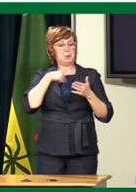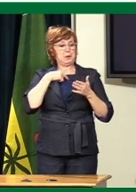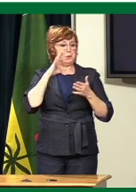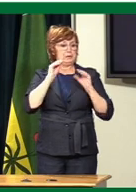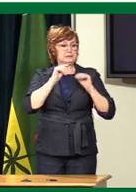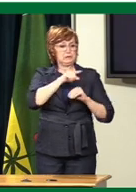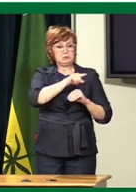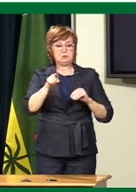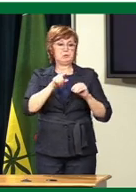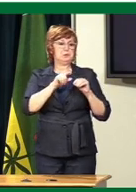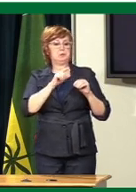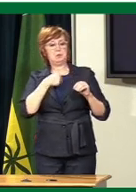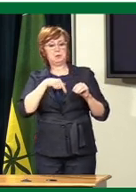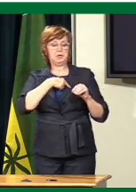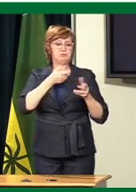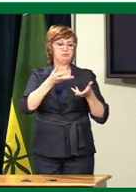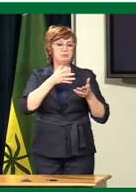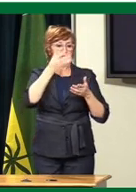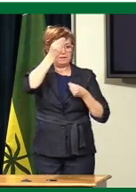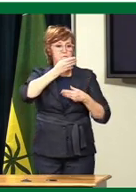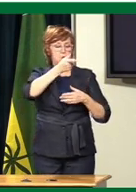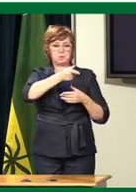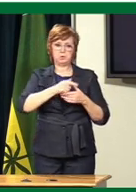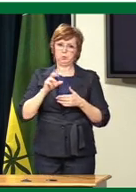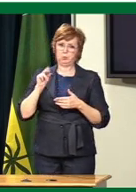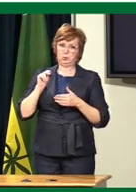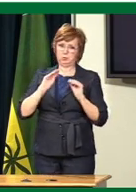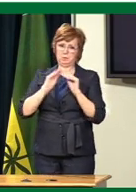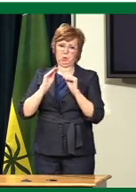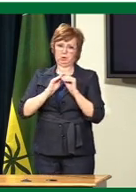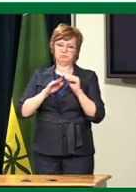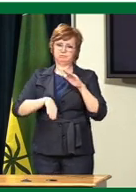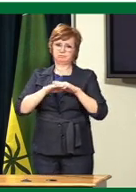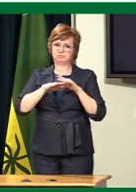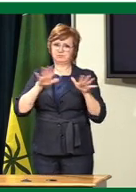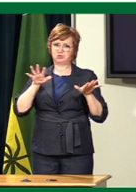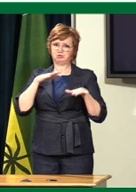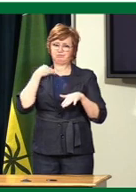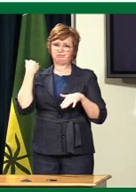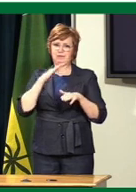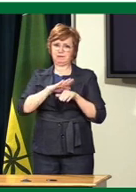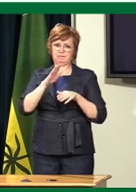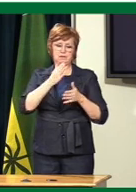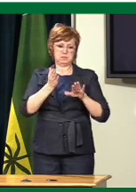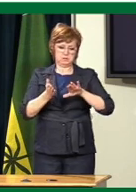and should be met by through fines and other measures. So that's number one. Number